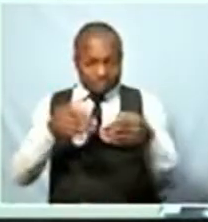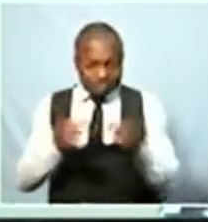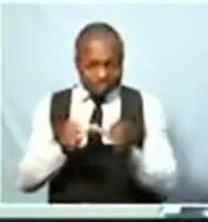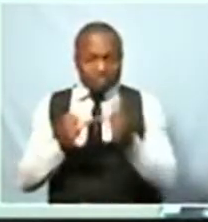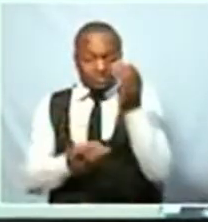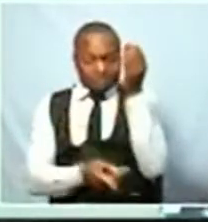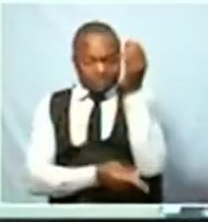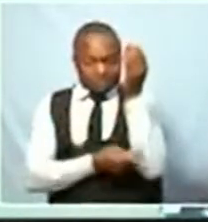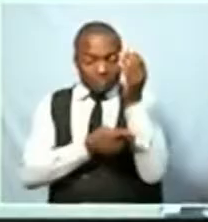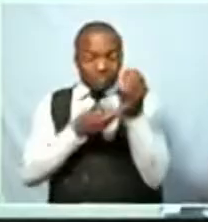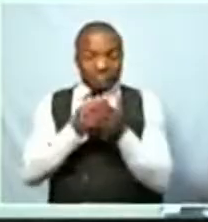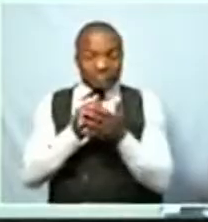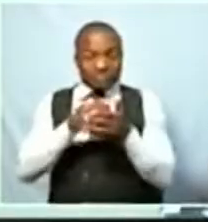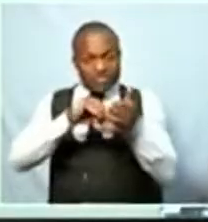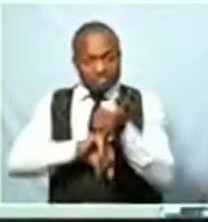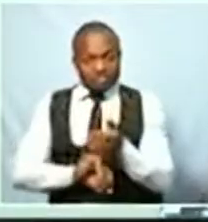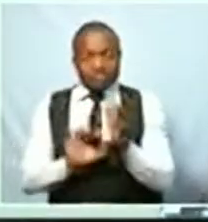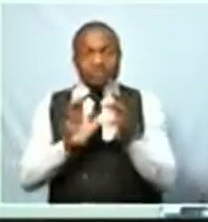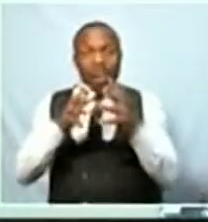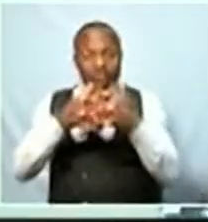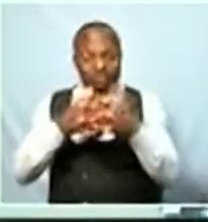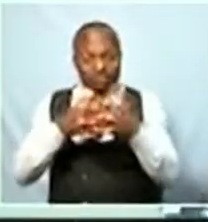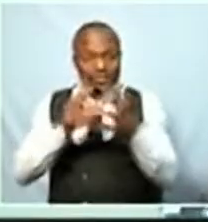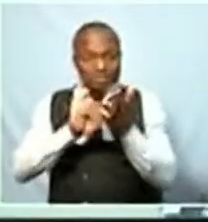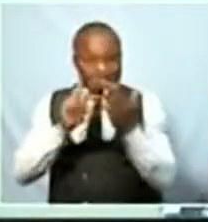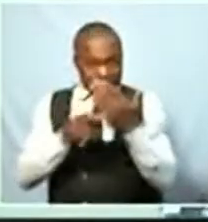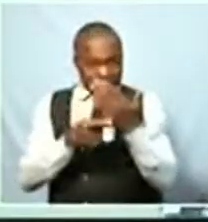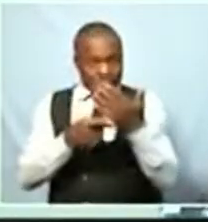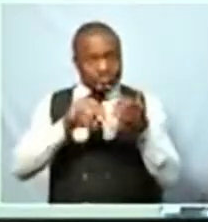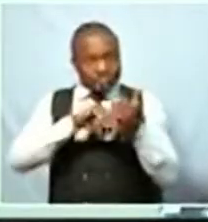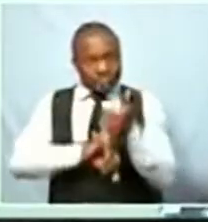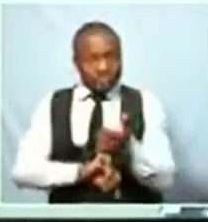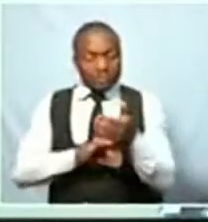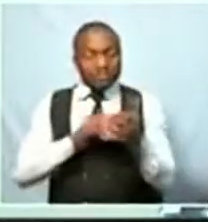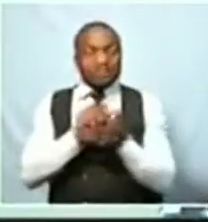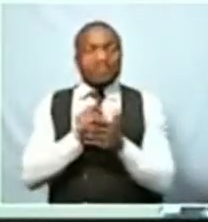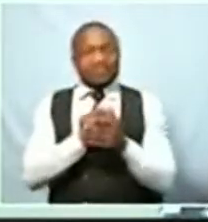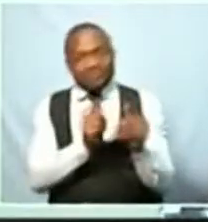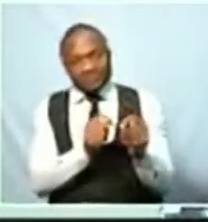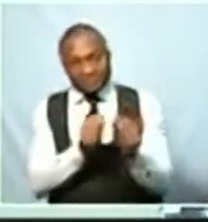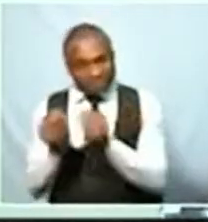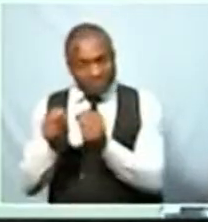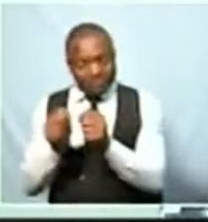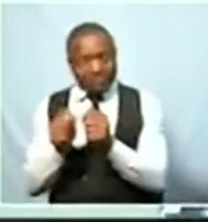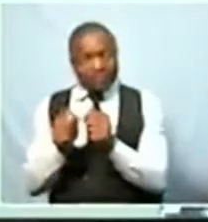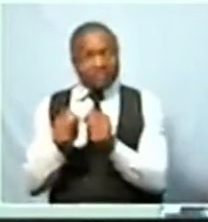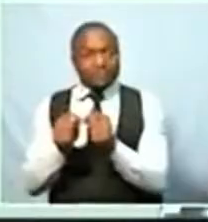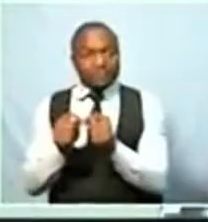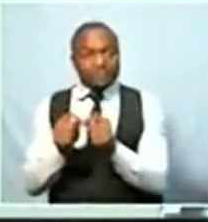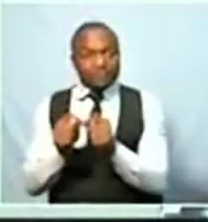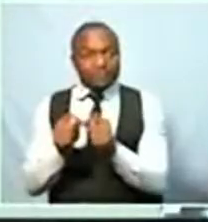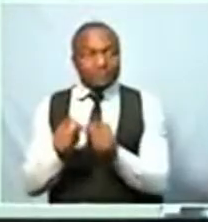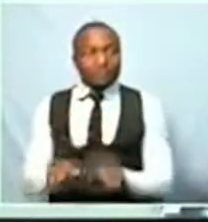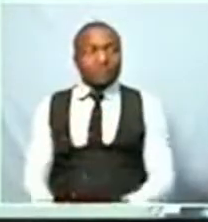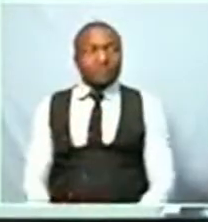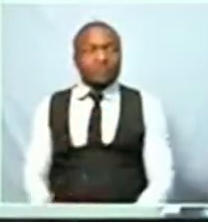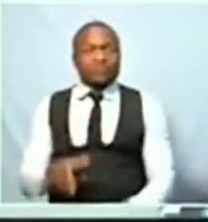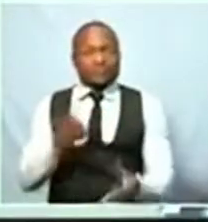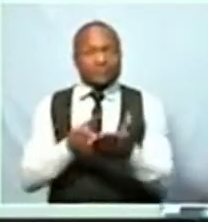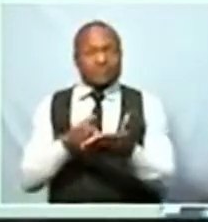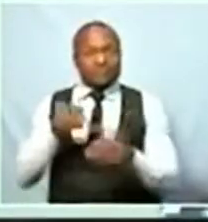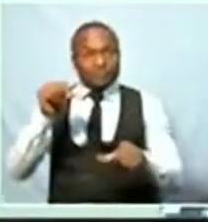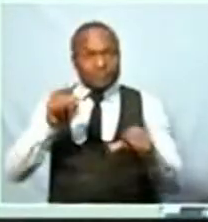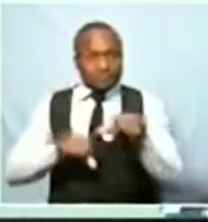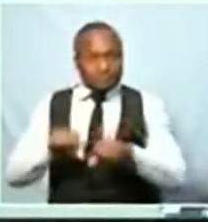and the social welfare programs such as social cash transfer and food security pack. The expected outcomes from these audits,